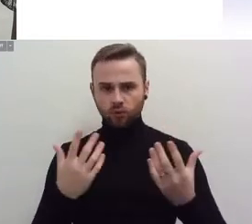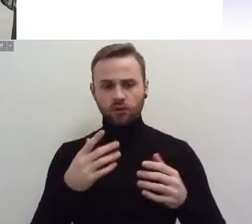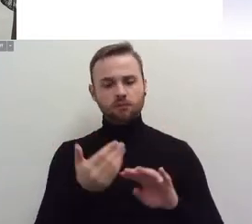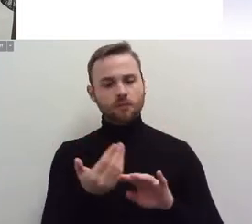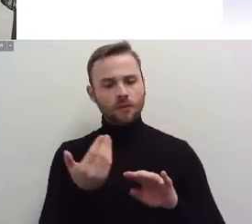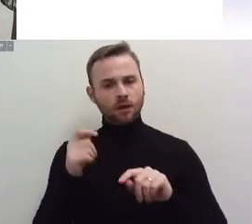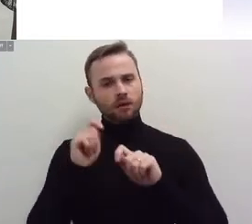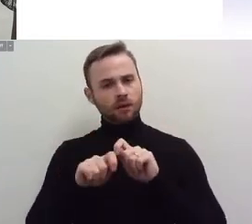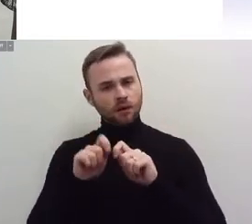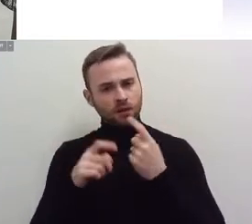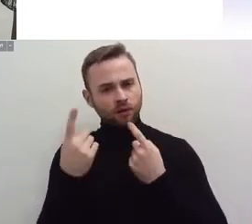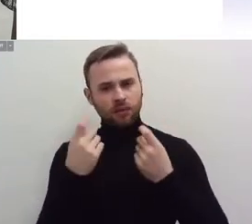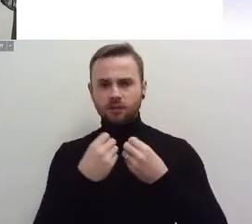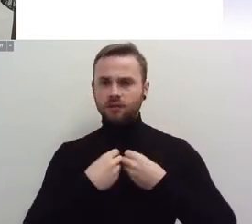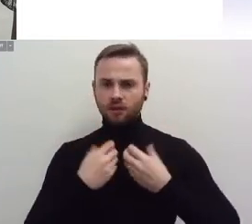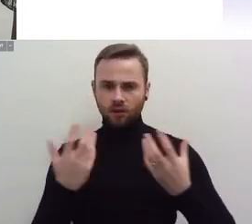whatever they like.